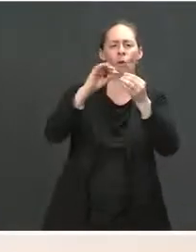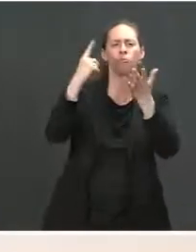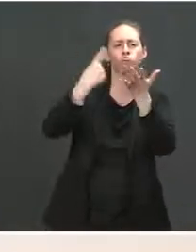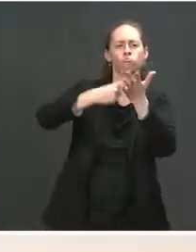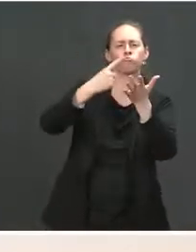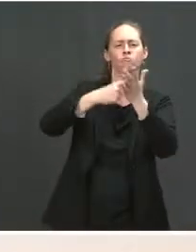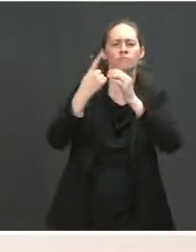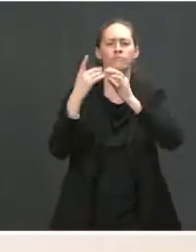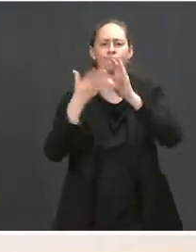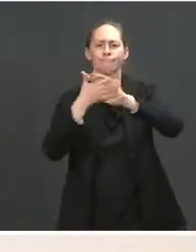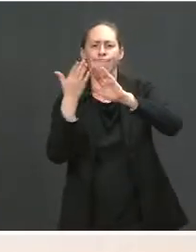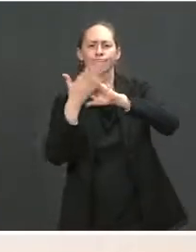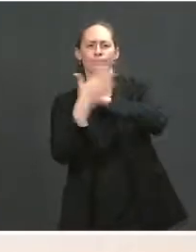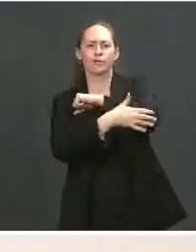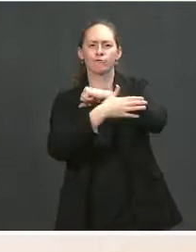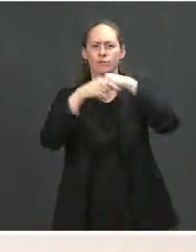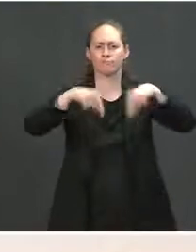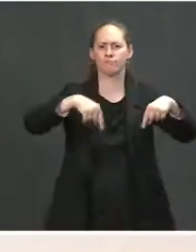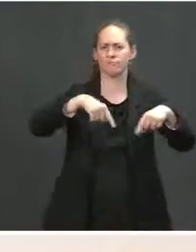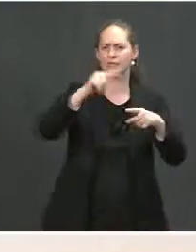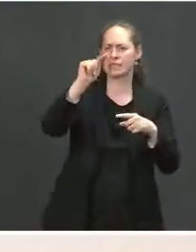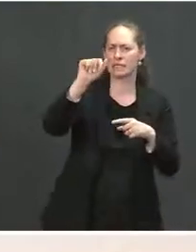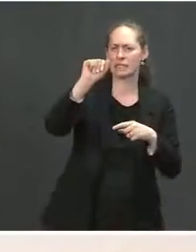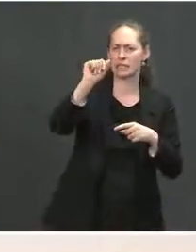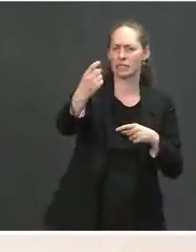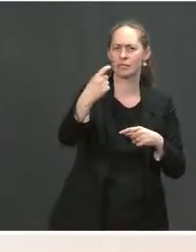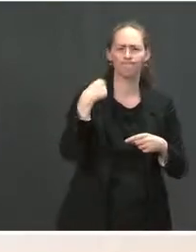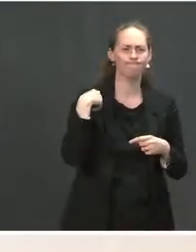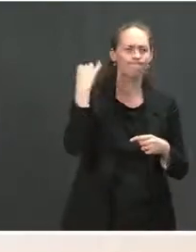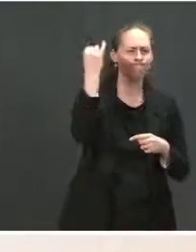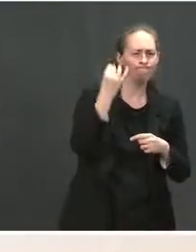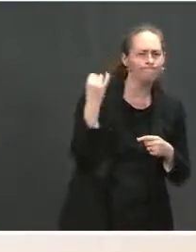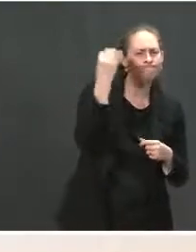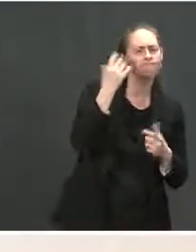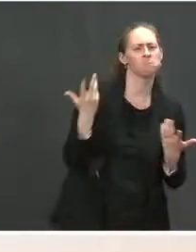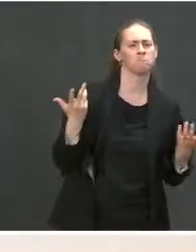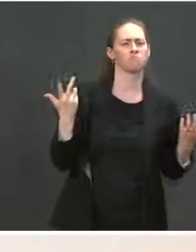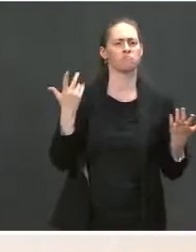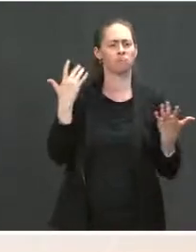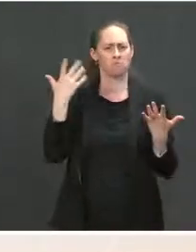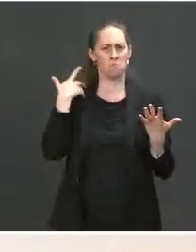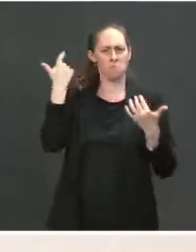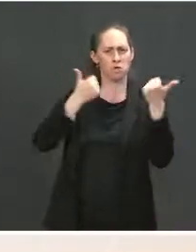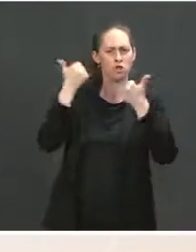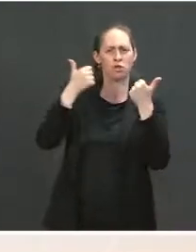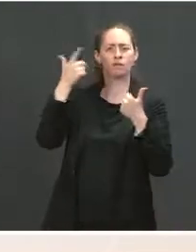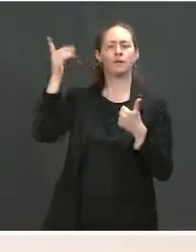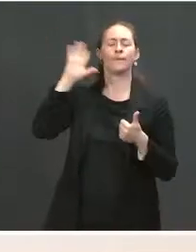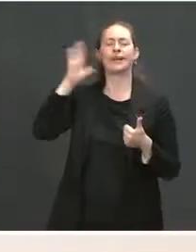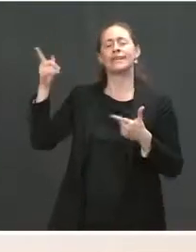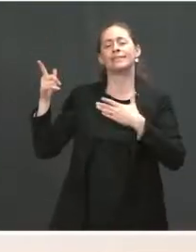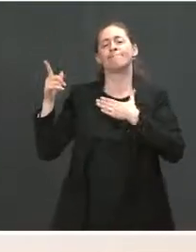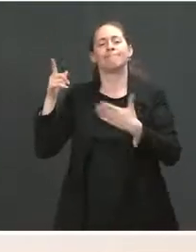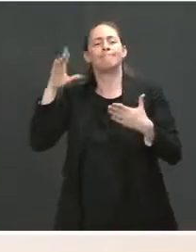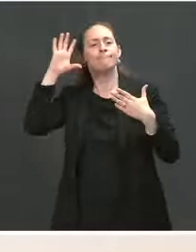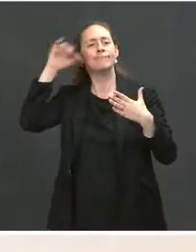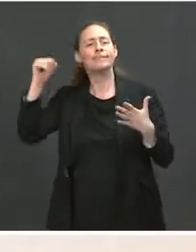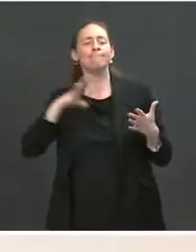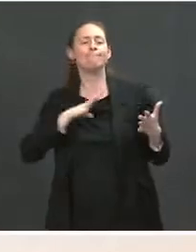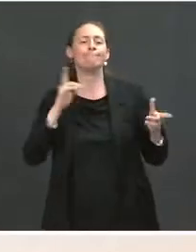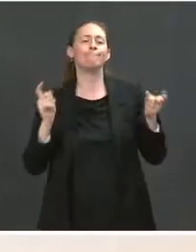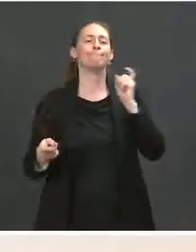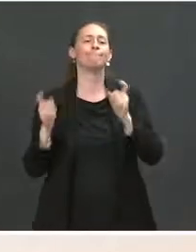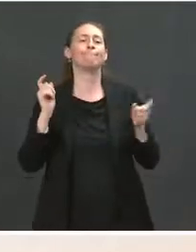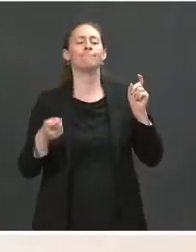portion. Okay. What parts of that is the president flexible on? Are there parts of it that he would be open to negotiating